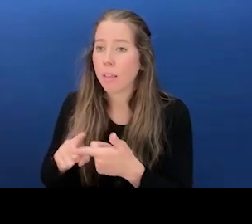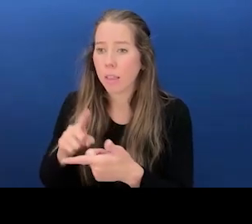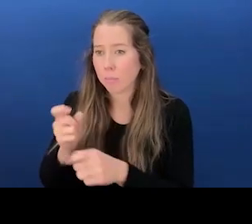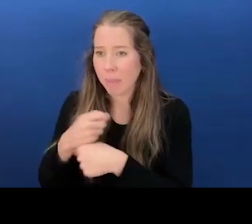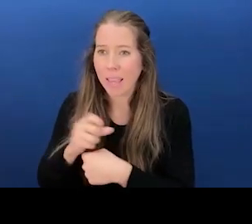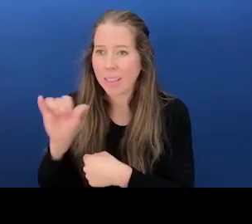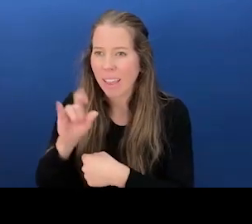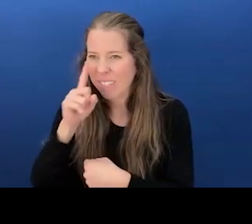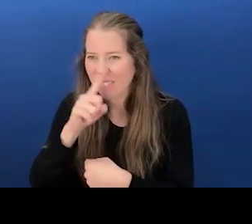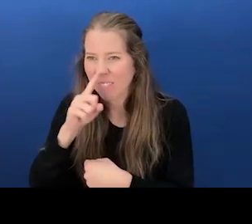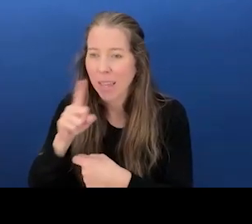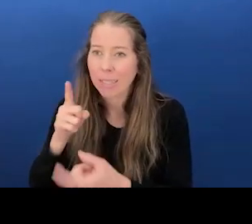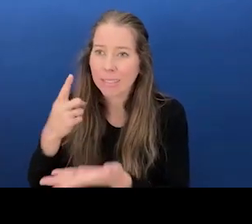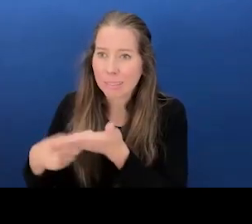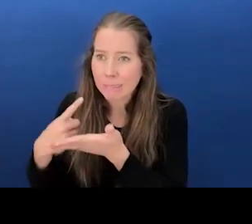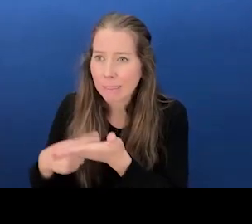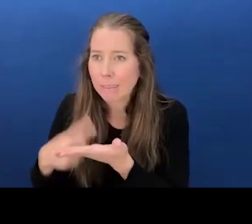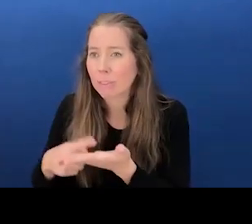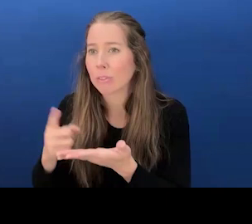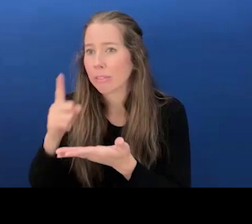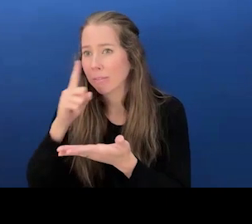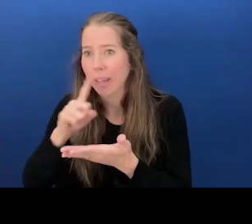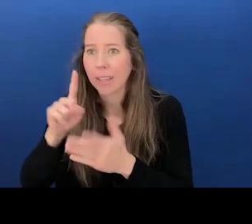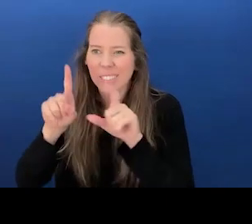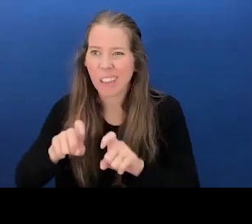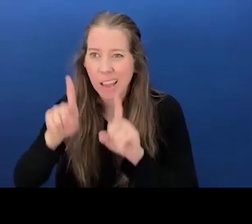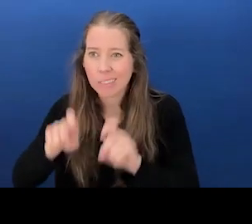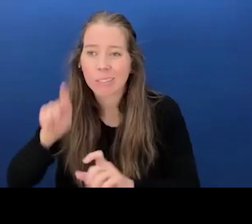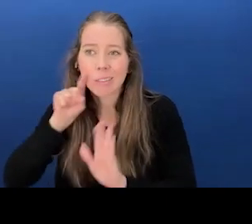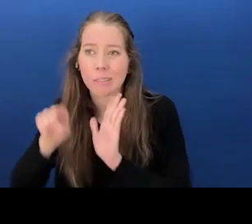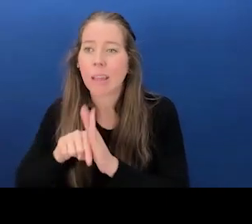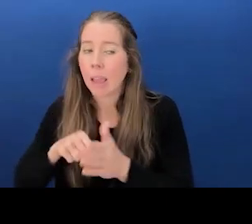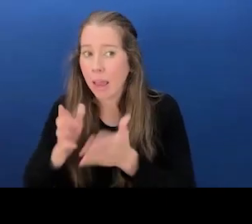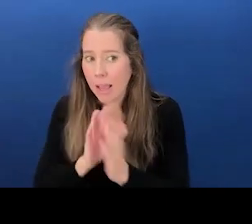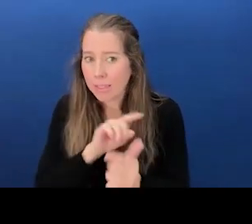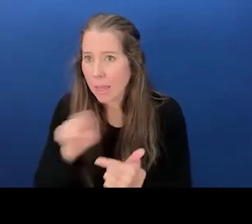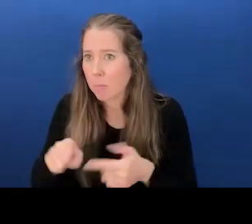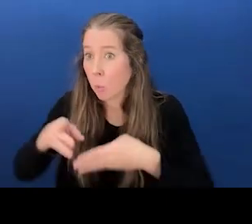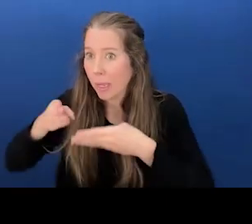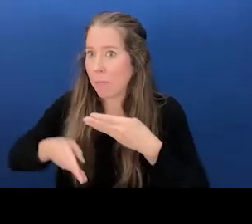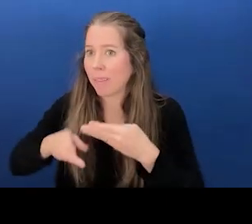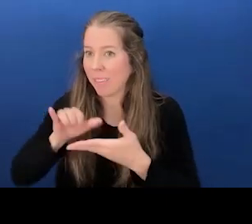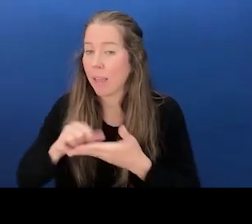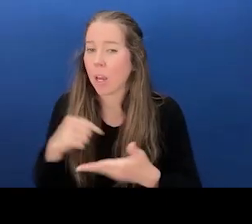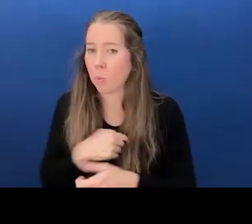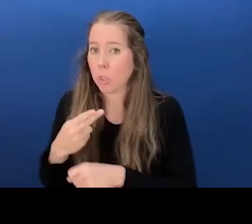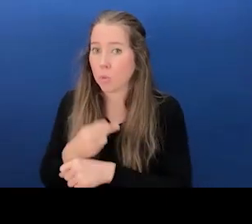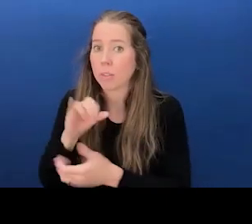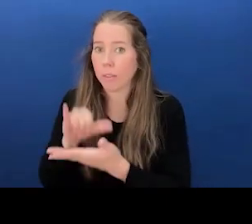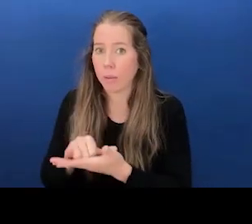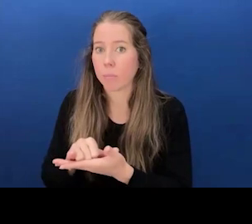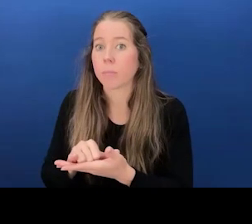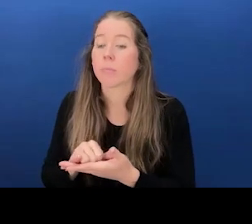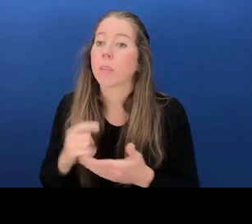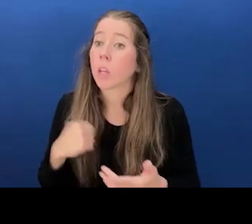discussions and like test assignments, and then asked them to, complete those, and then we use those. Okay, so we do